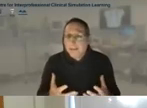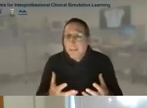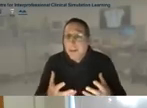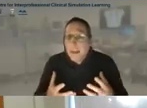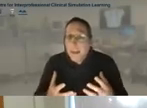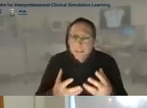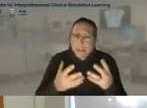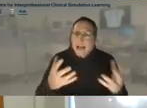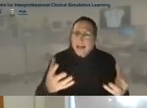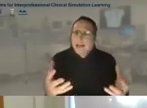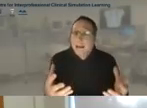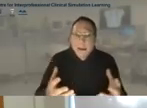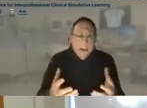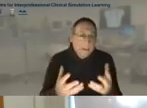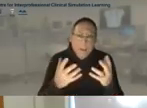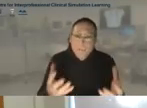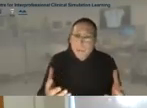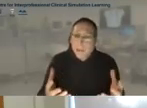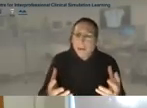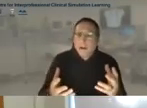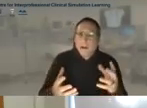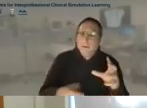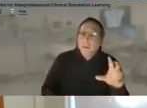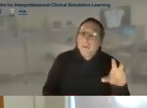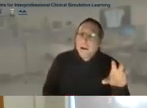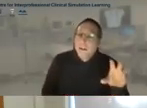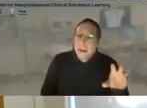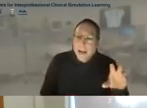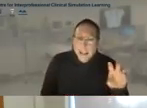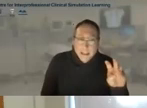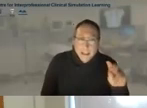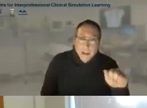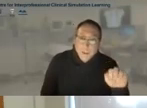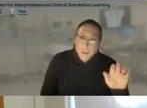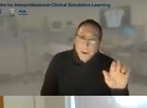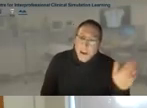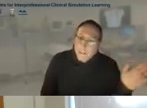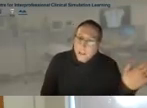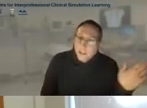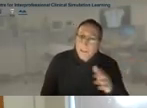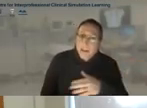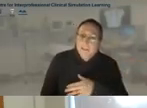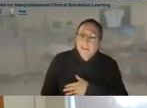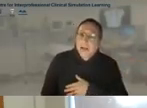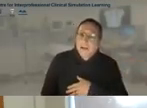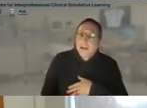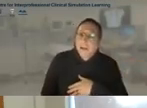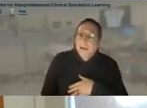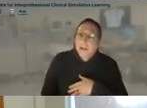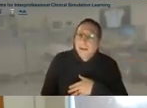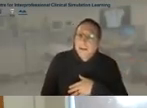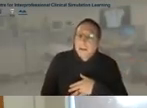like if something is spectacular and something is being learned in one part of the island, we want everyone else to benefit from that